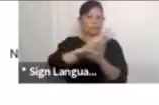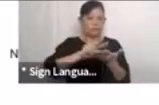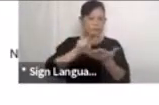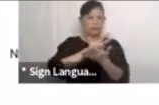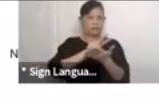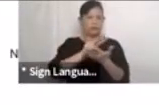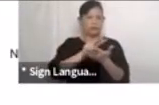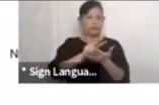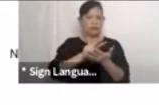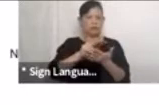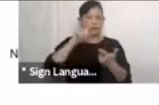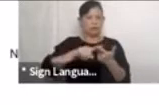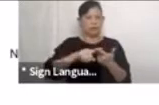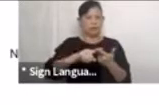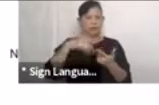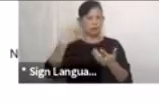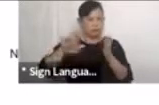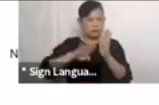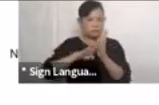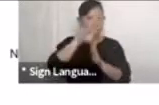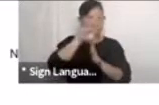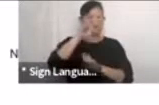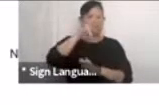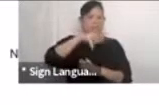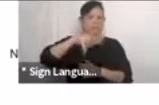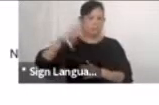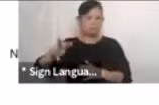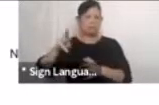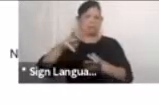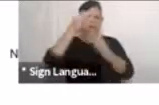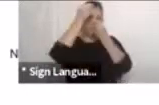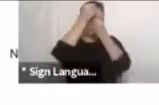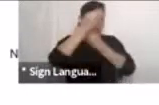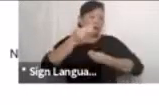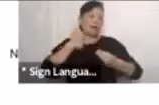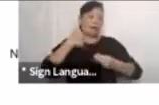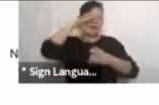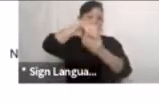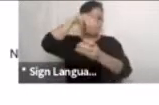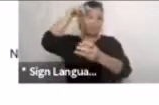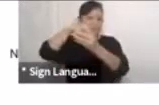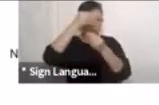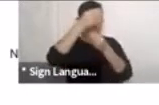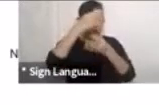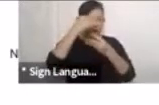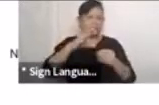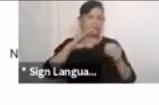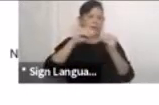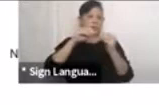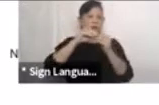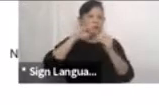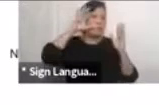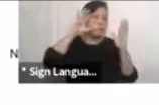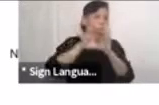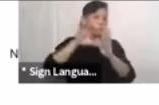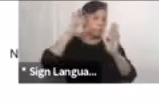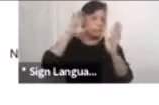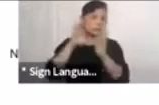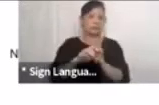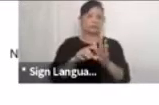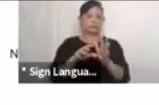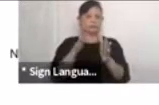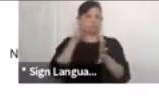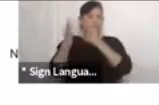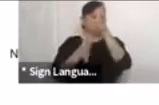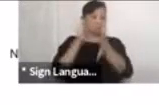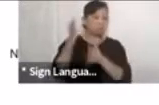developed a website which contains information in a very graphic pictorial way with sign language interpretation